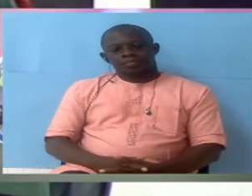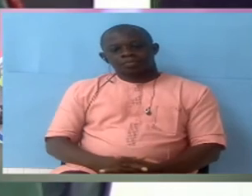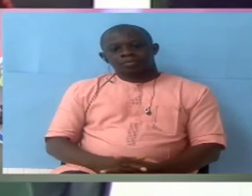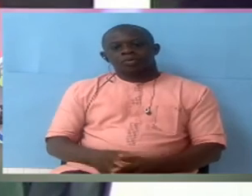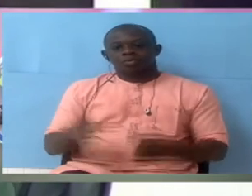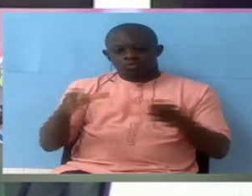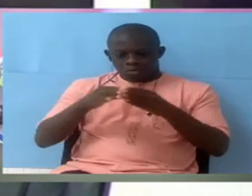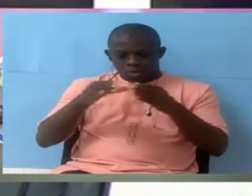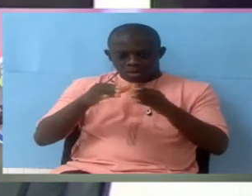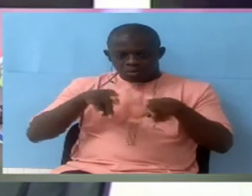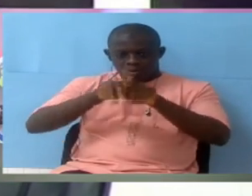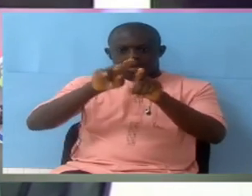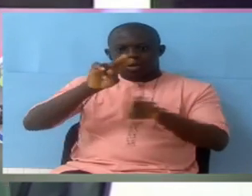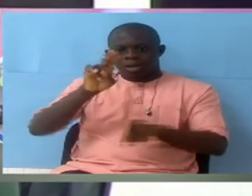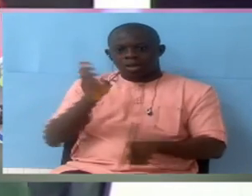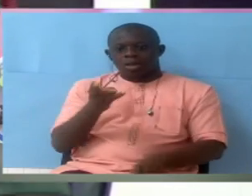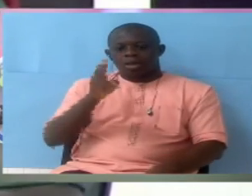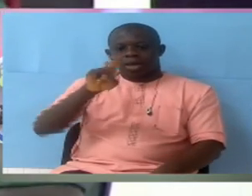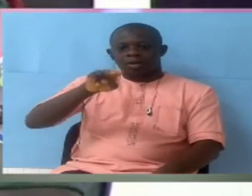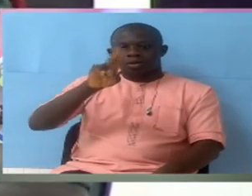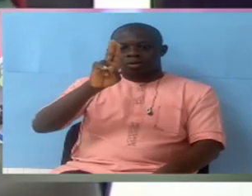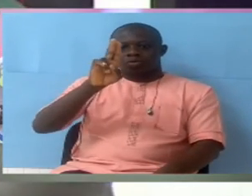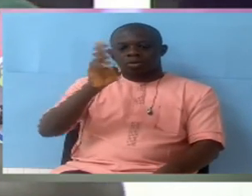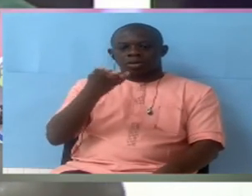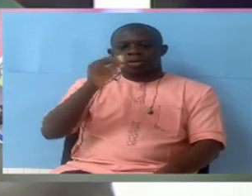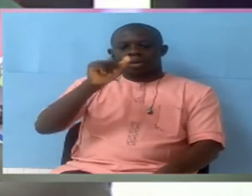Noa Baji. Mom ak Noa Baji.